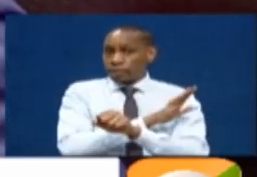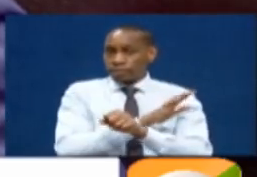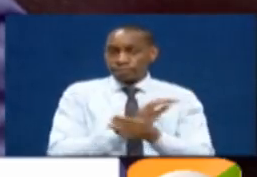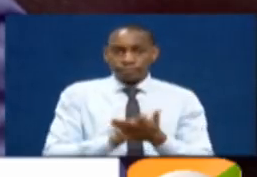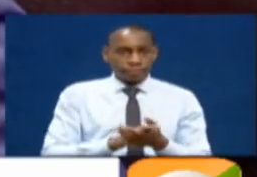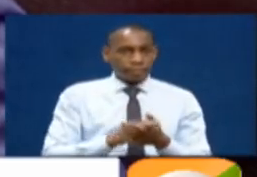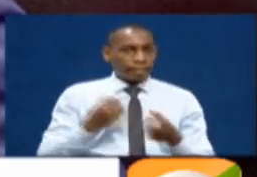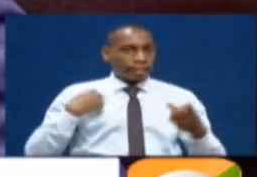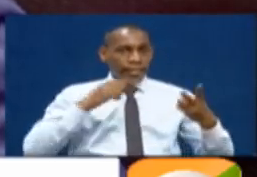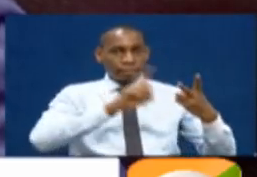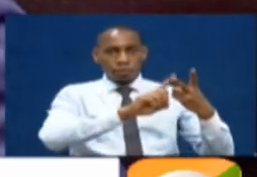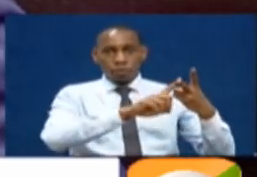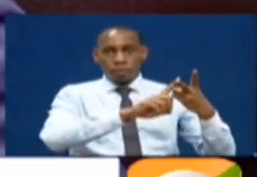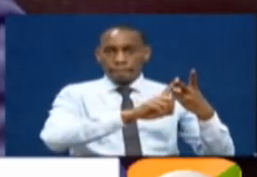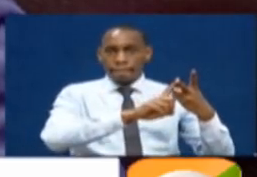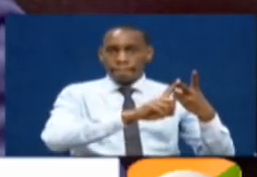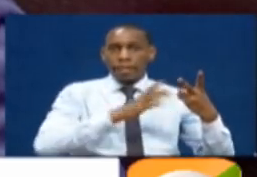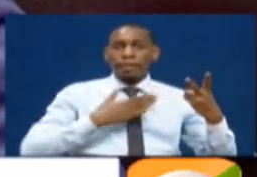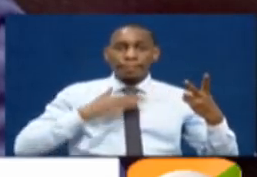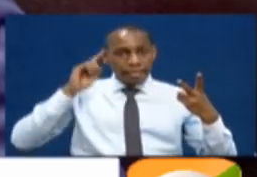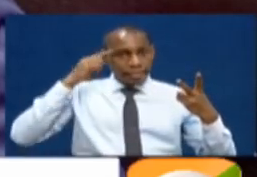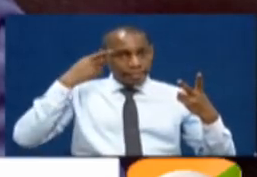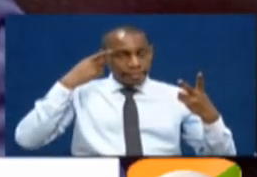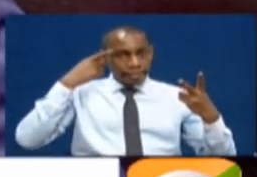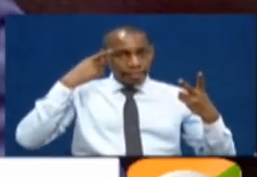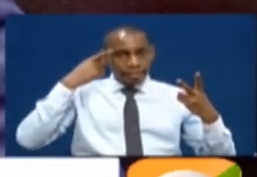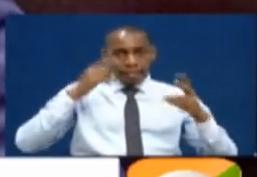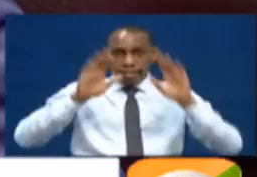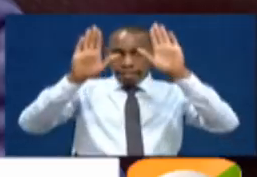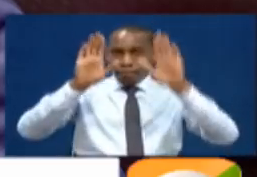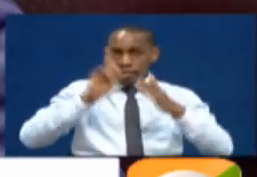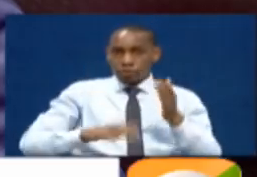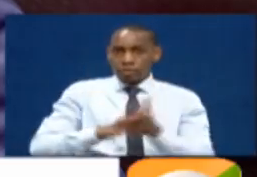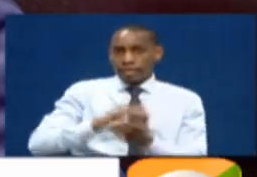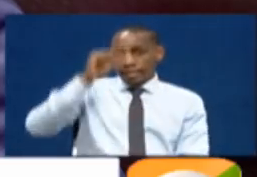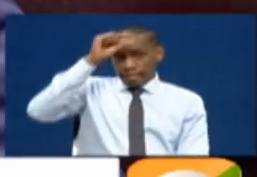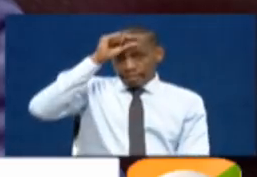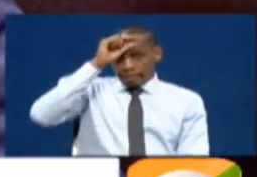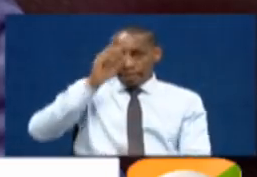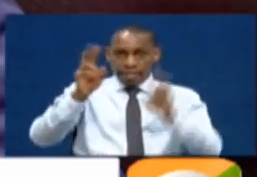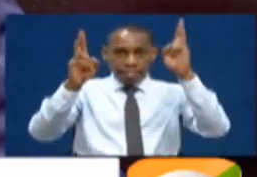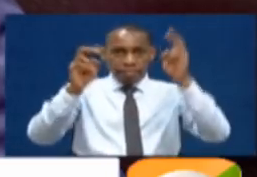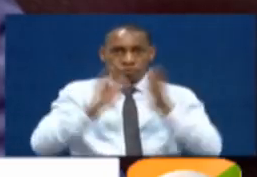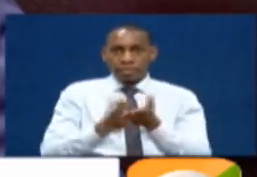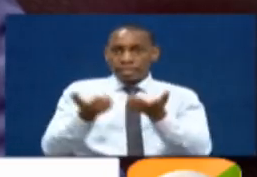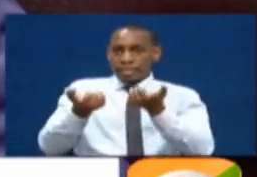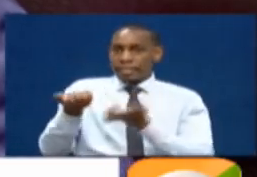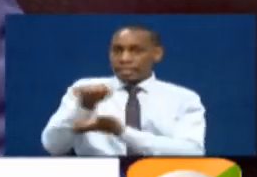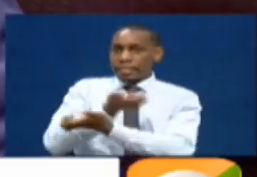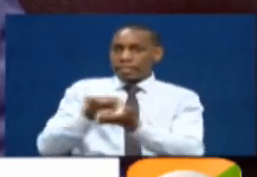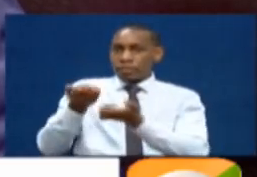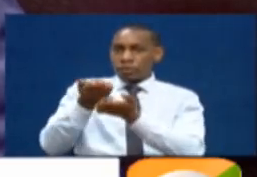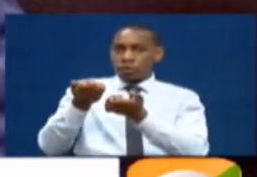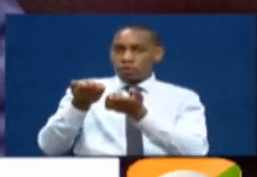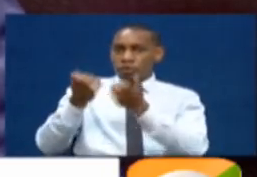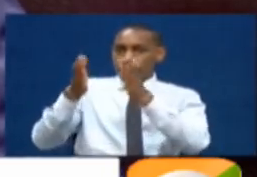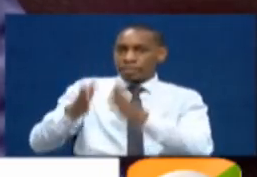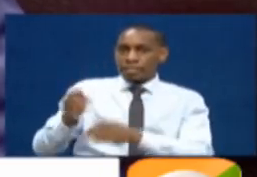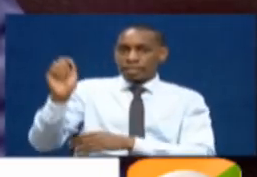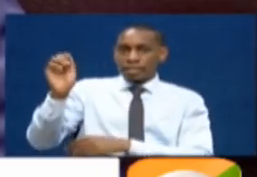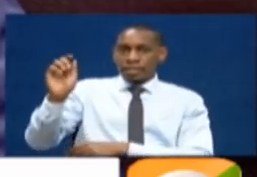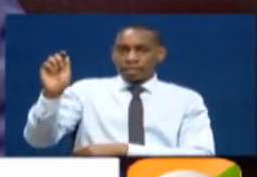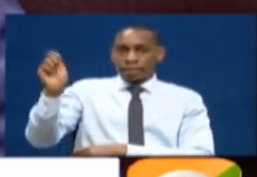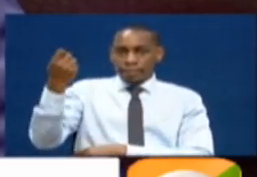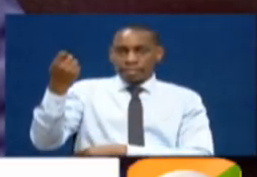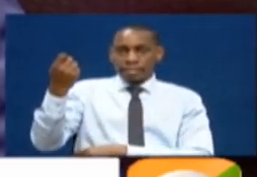Secondly, I think at the core of this really is governance issues. I mean, we don't need an economist as a president. Incidentally,